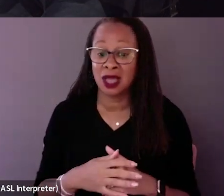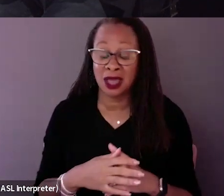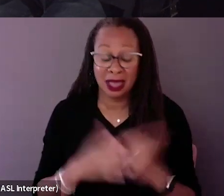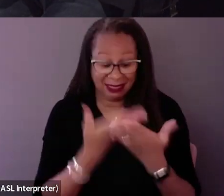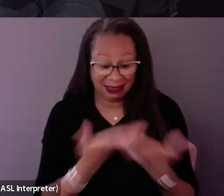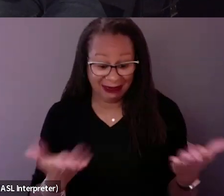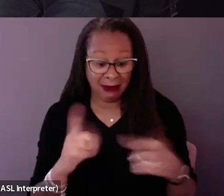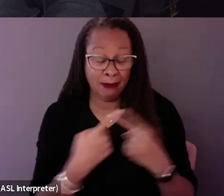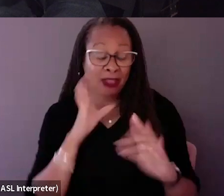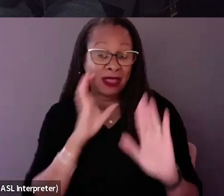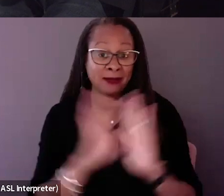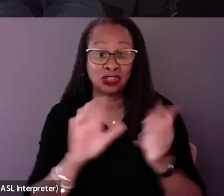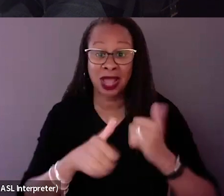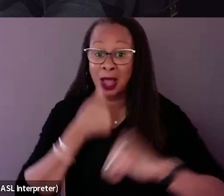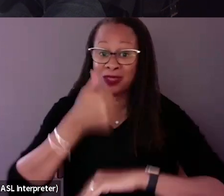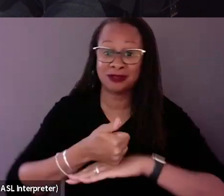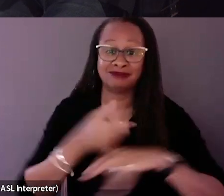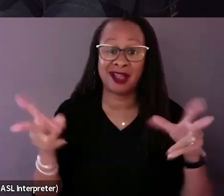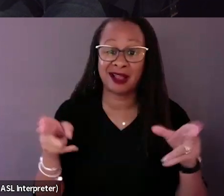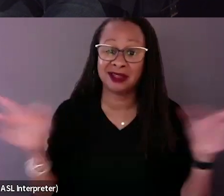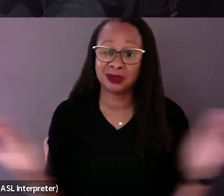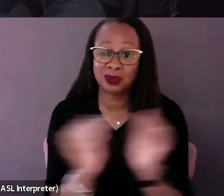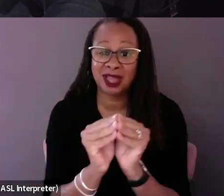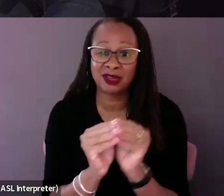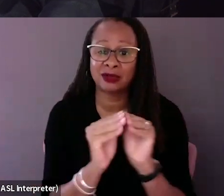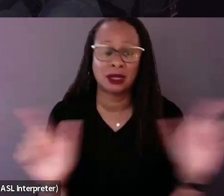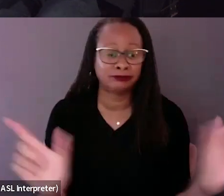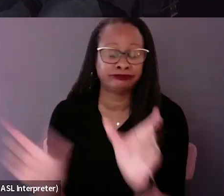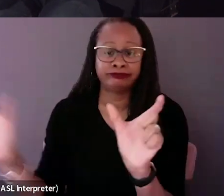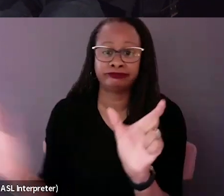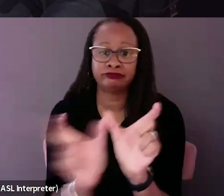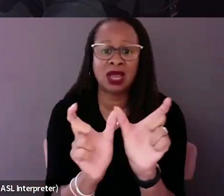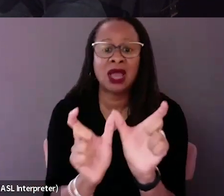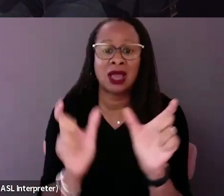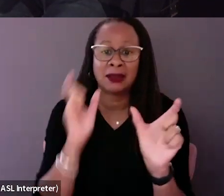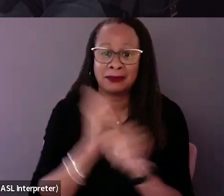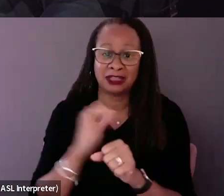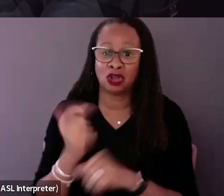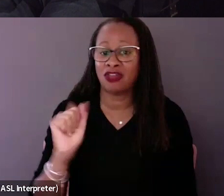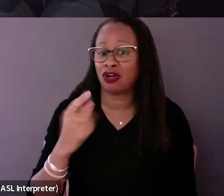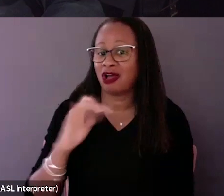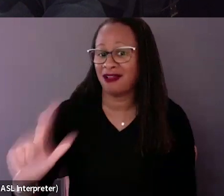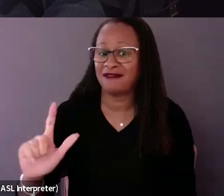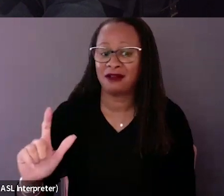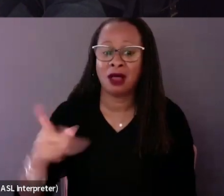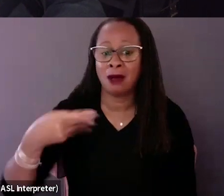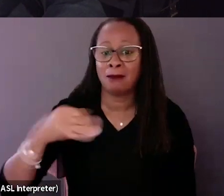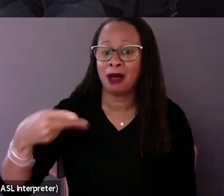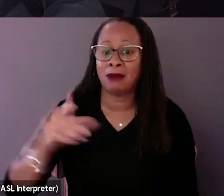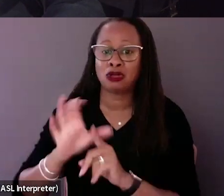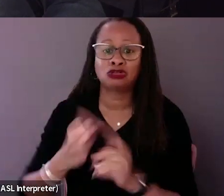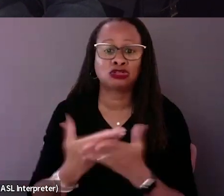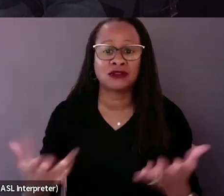the way they're cut together, it makes all that archival pop culture stuff look even more ridiculous. And I mean, that's the